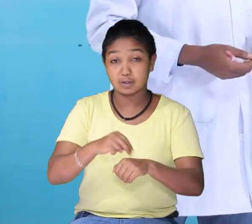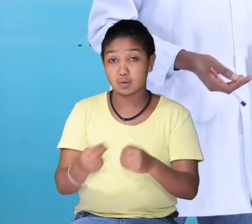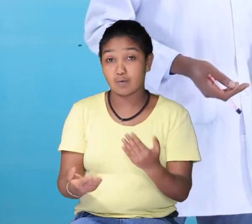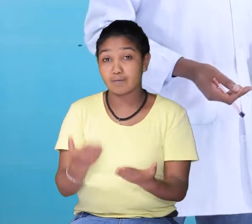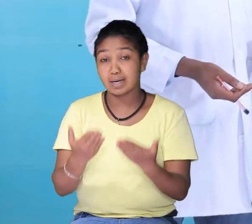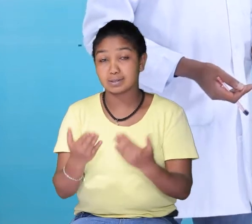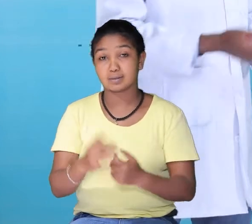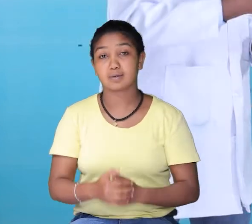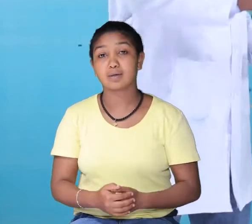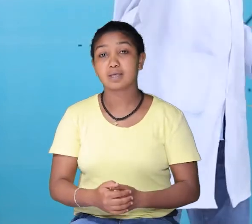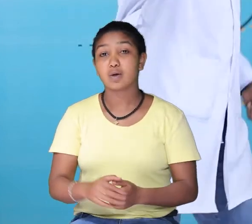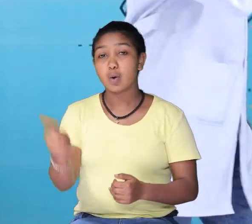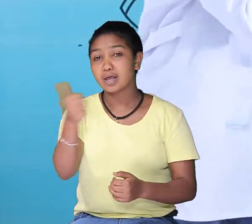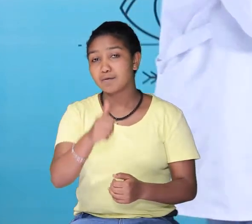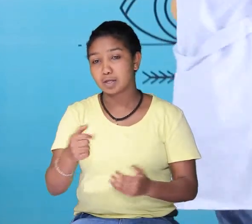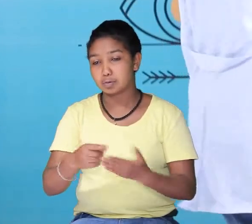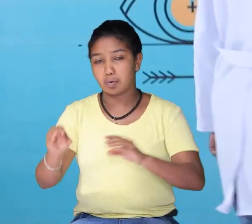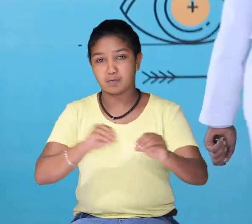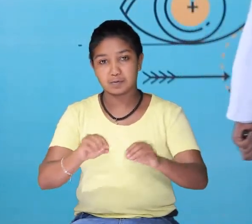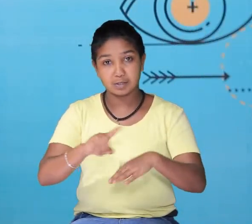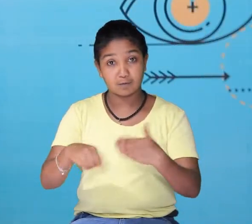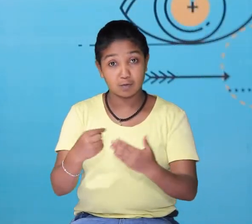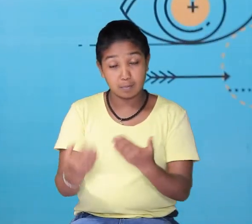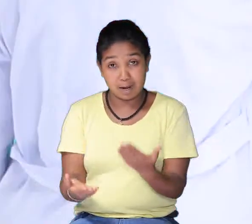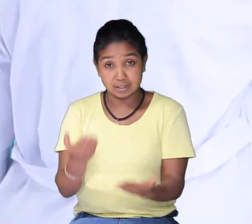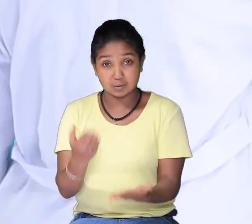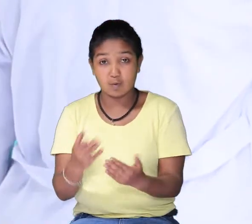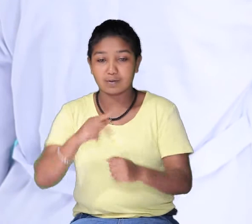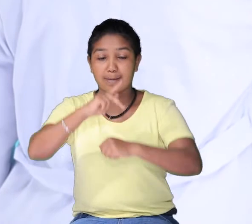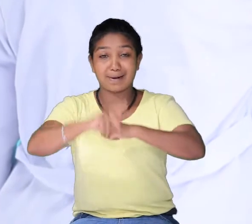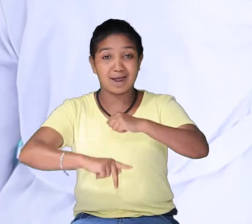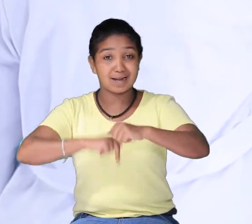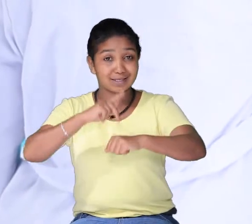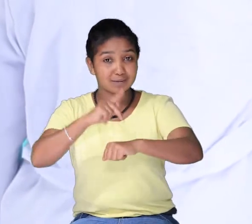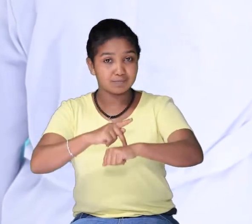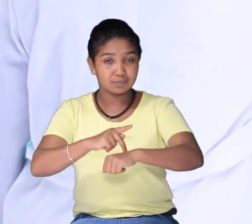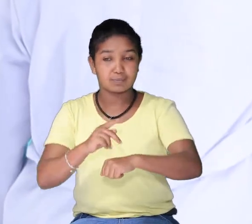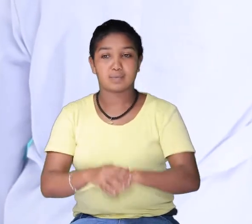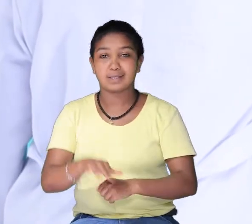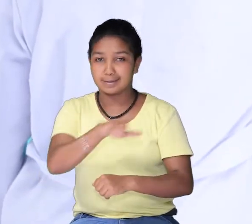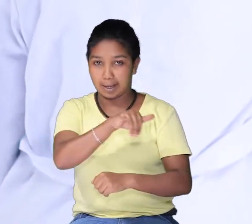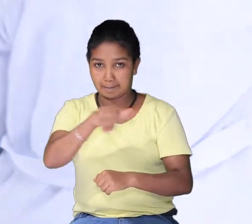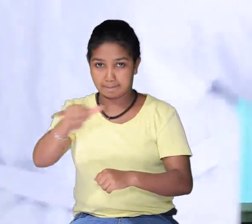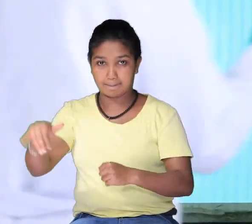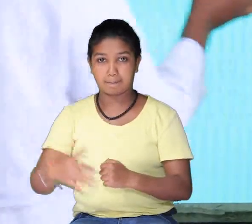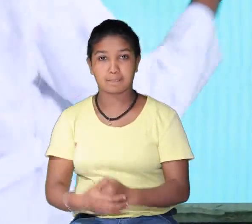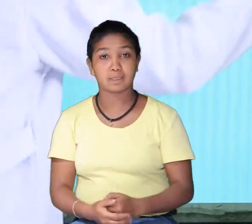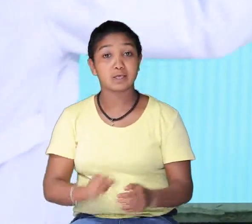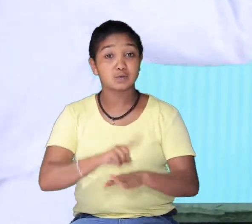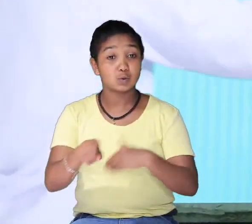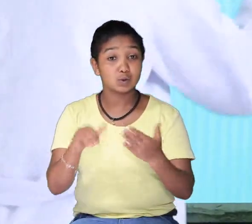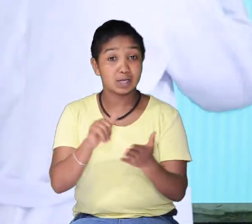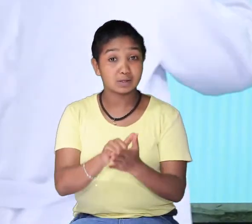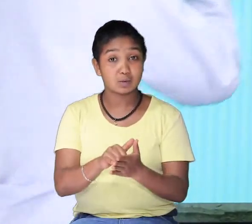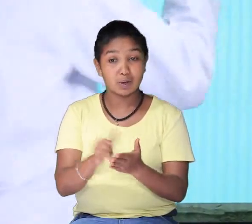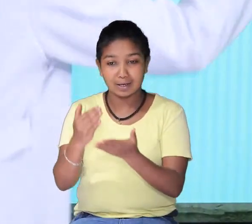mass remains constant wherever it moves. So mass of the planet remains the same, so that